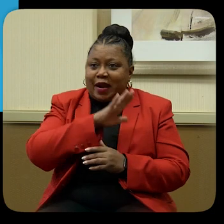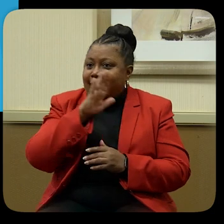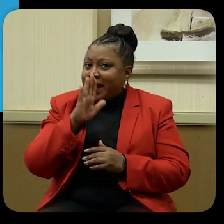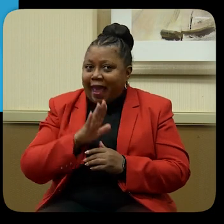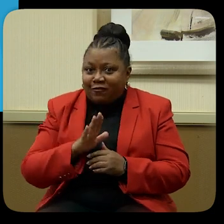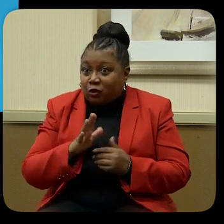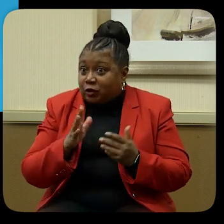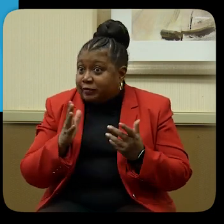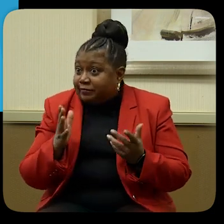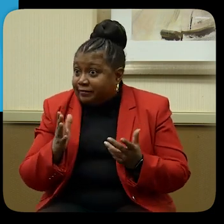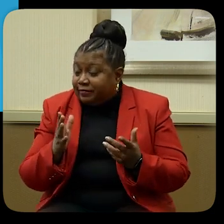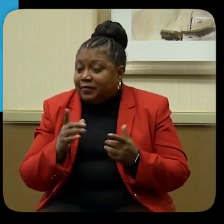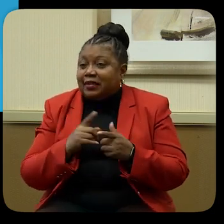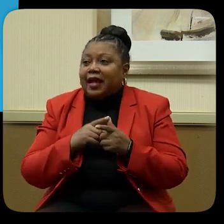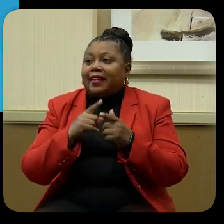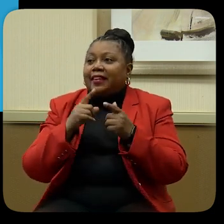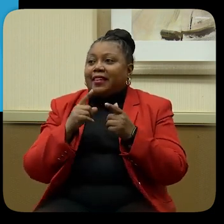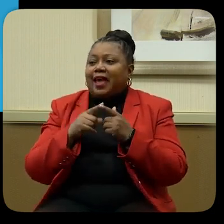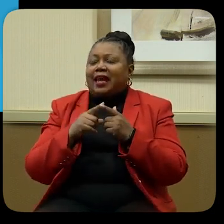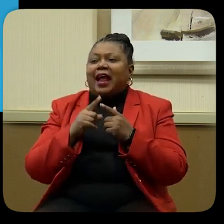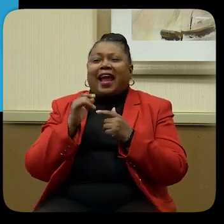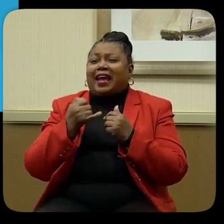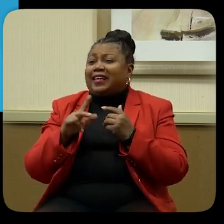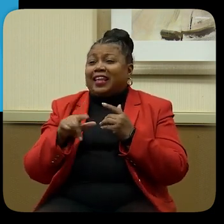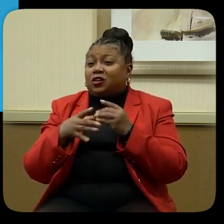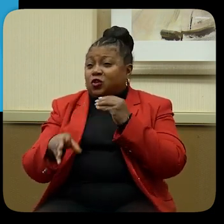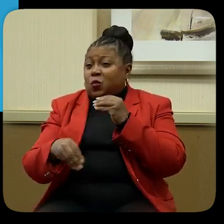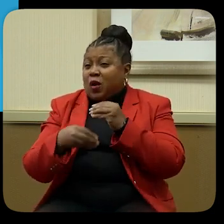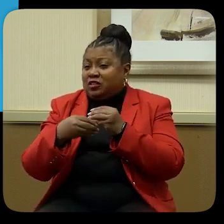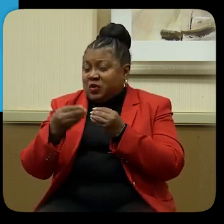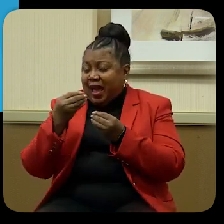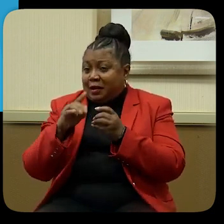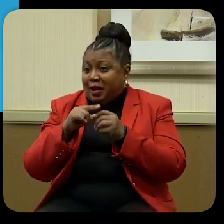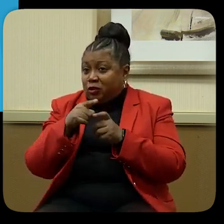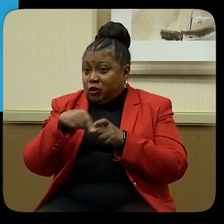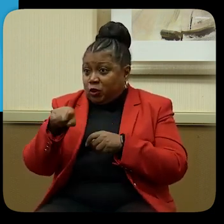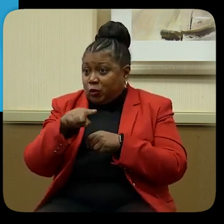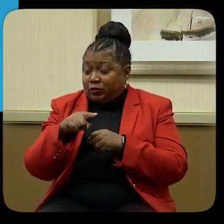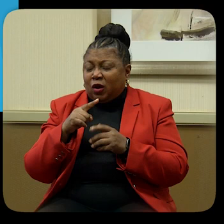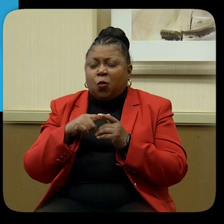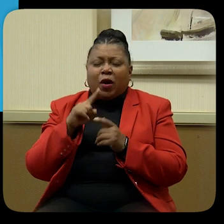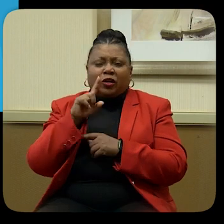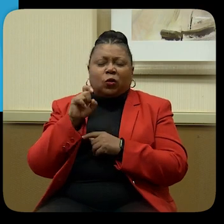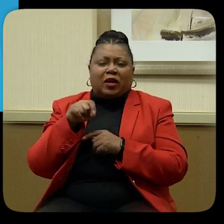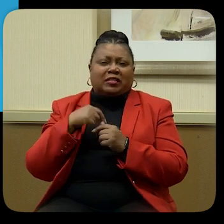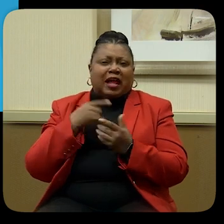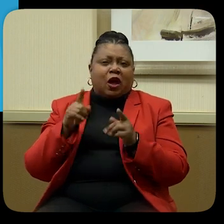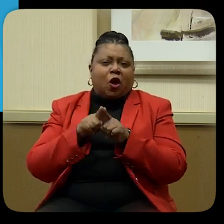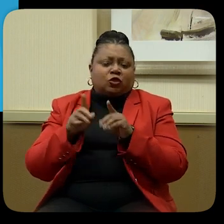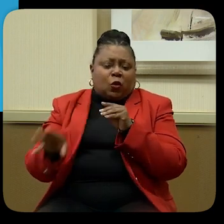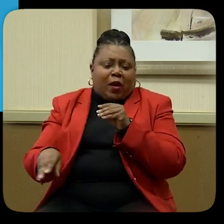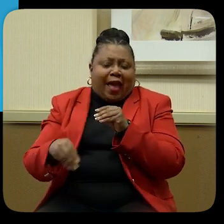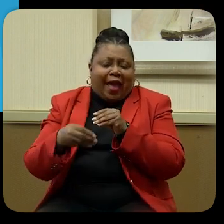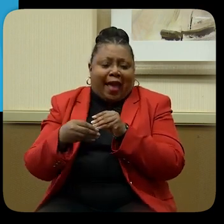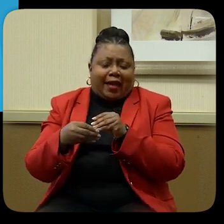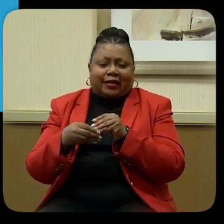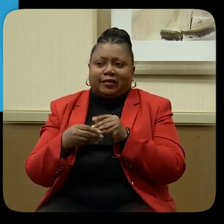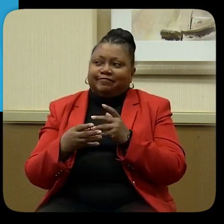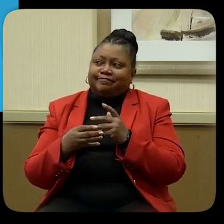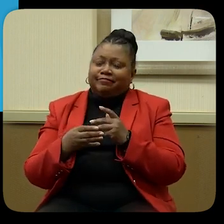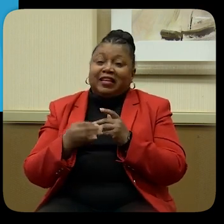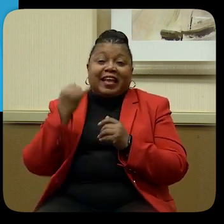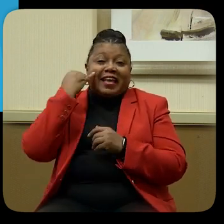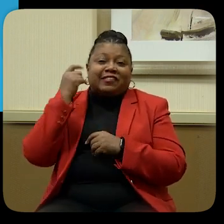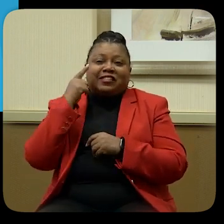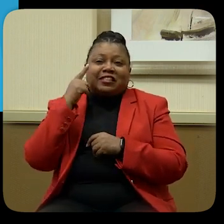never? And then, is there anything else you'd like me to know about you? One of the questions that I would also add to this is,